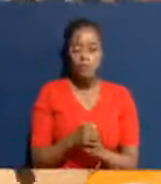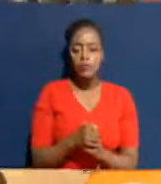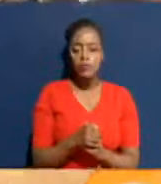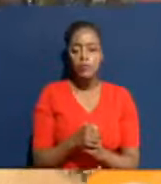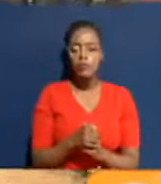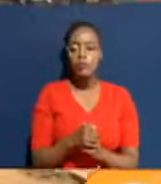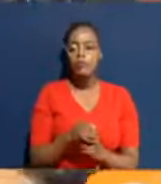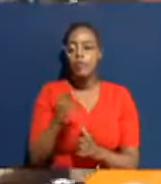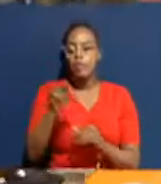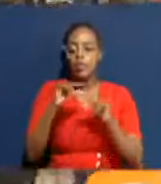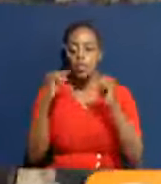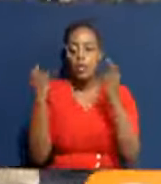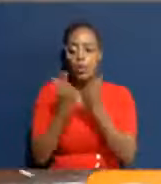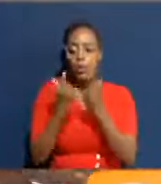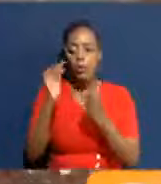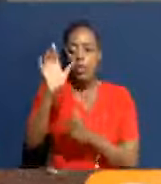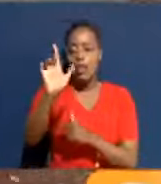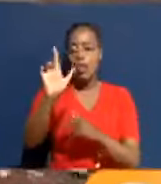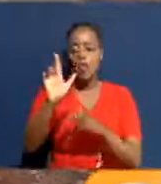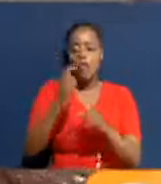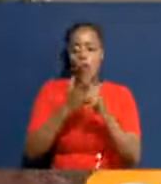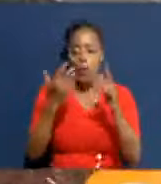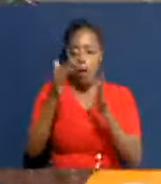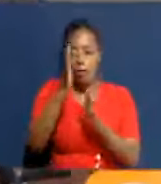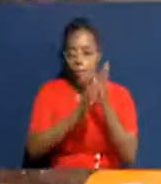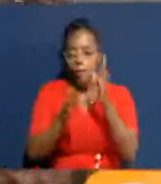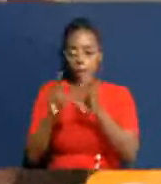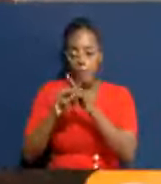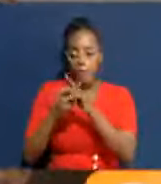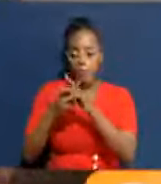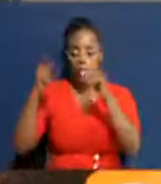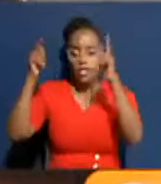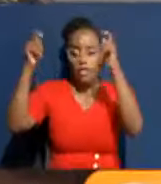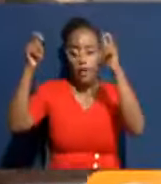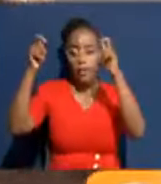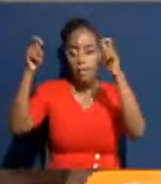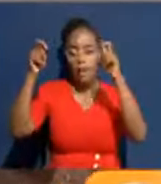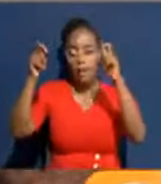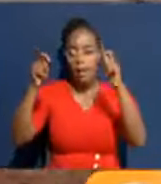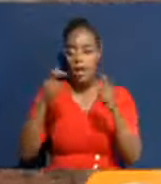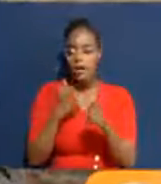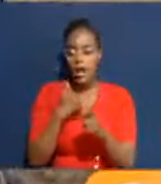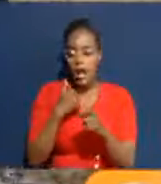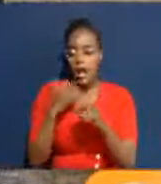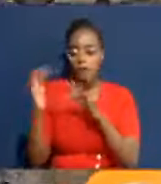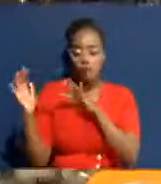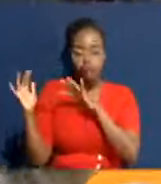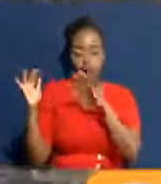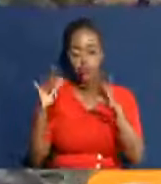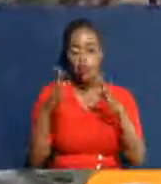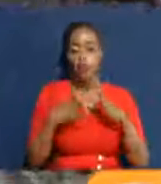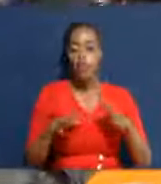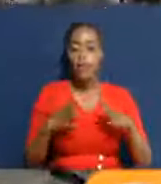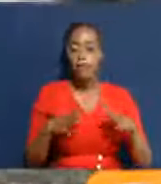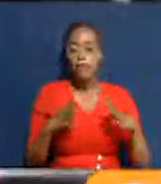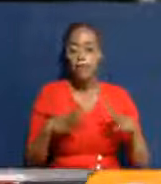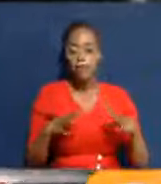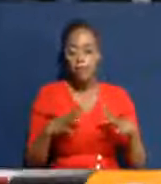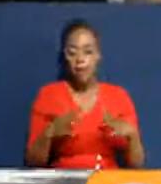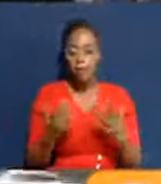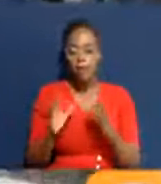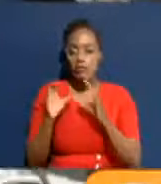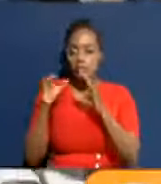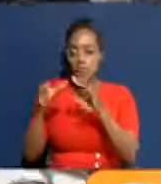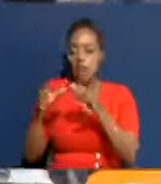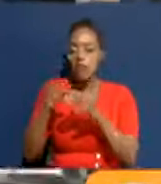They later regrouped in Lavington, from where they had planned to start their protests and meet the masses. The convoy